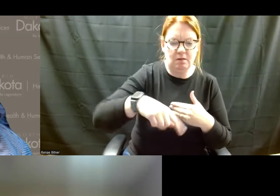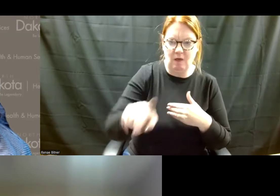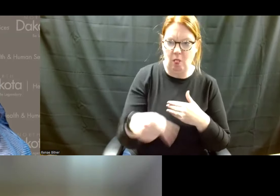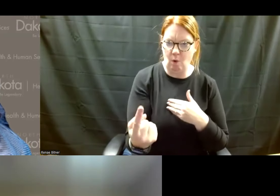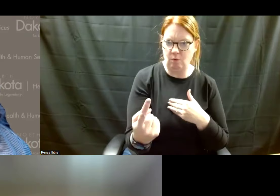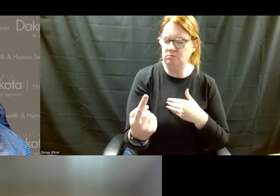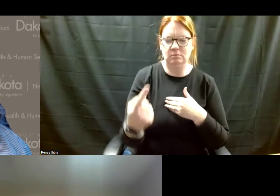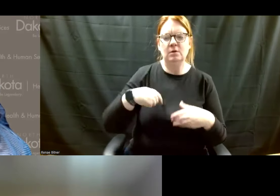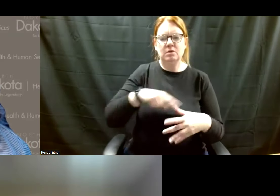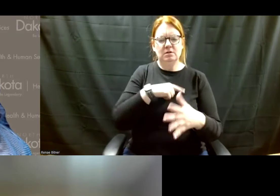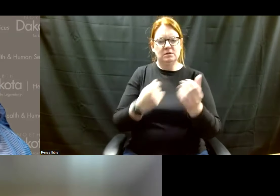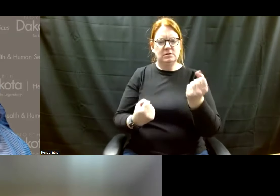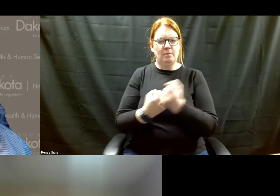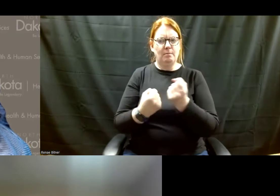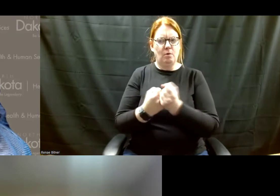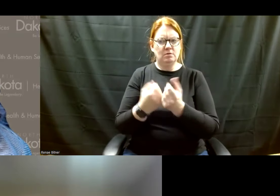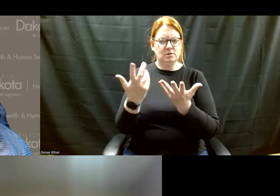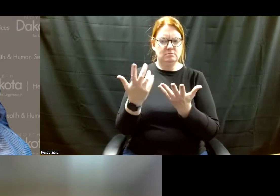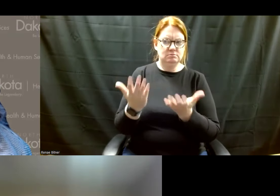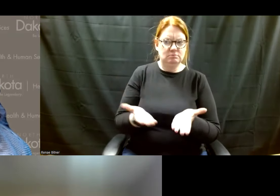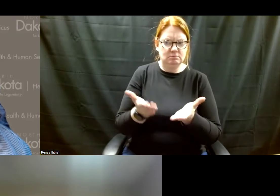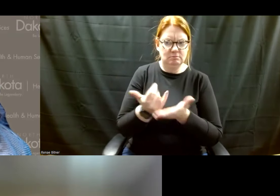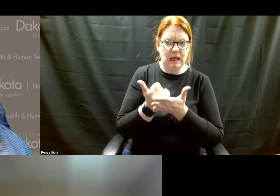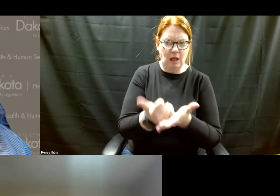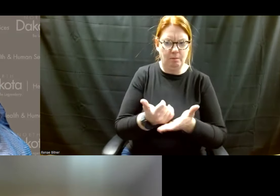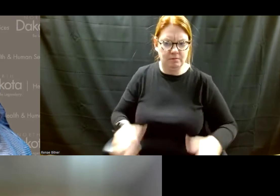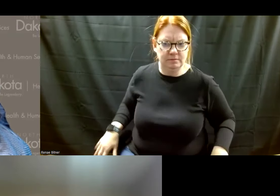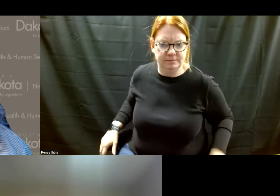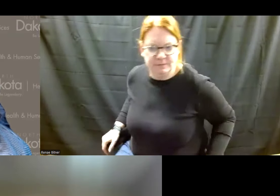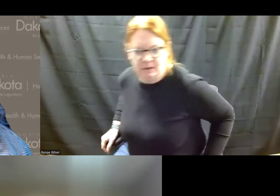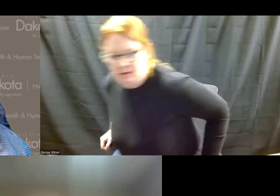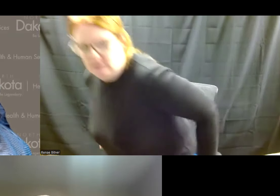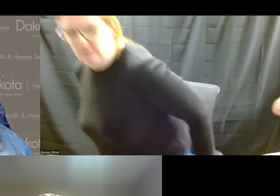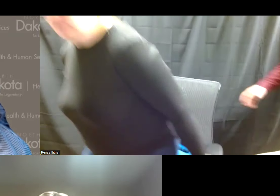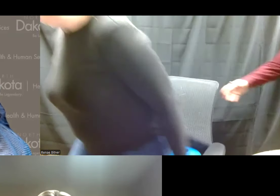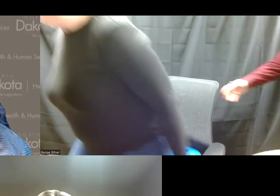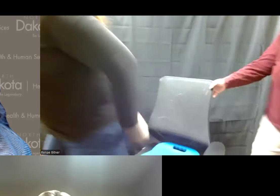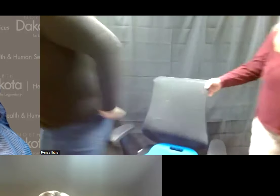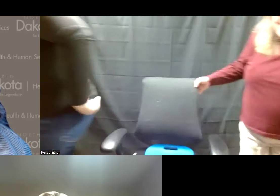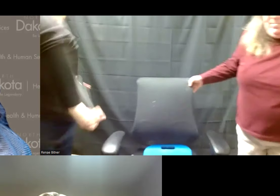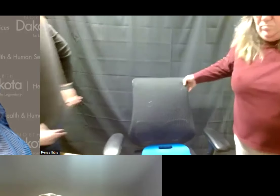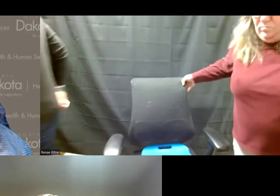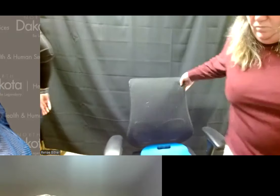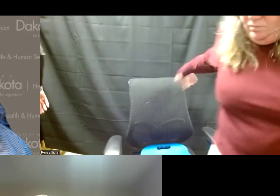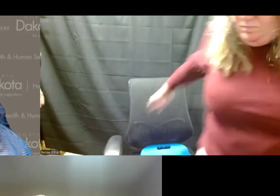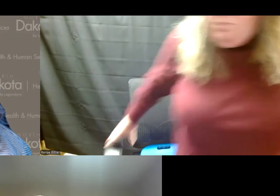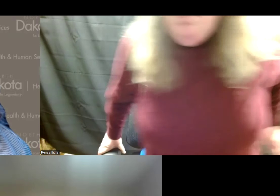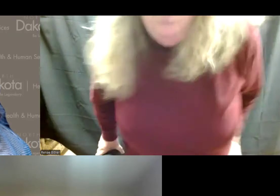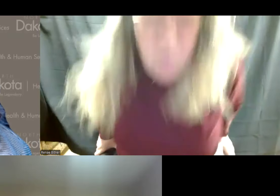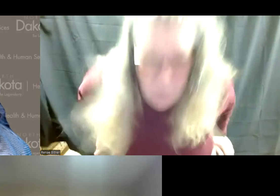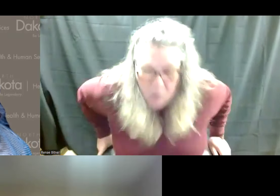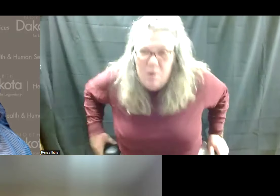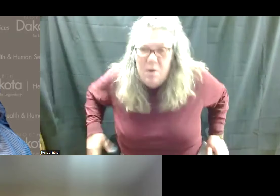to know we're here. I hope that answered that. Yeah, I just, in some states, including my own, there's big battles